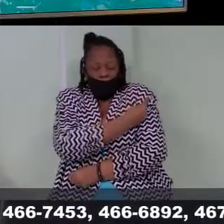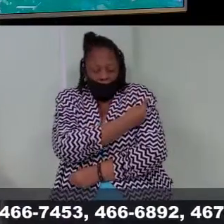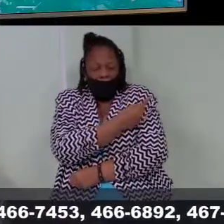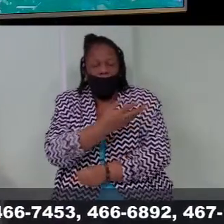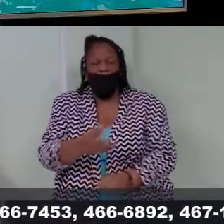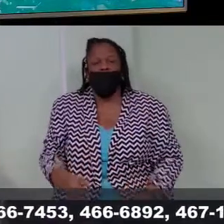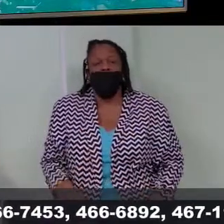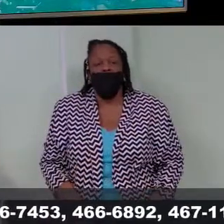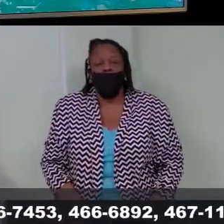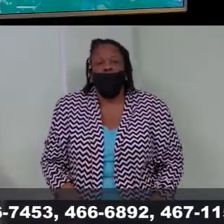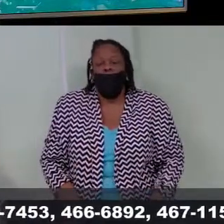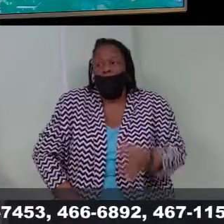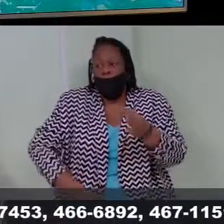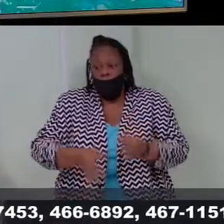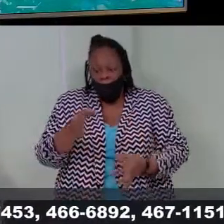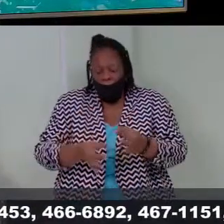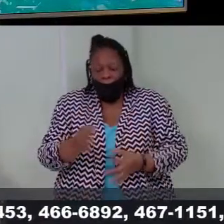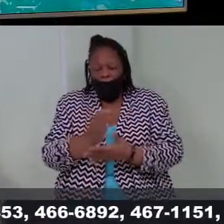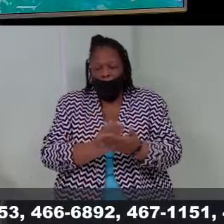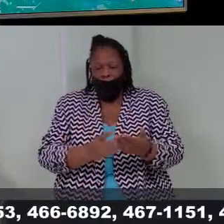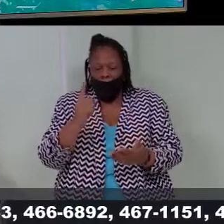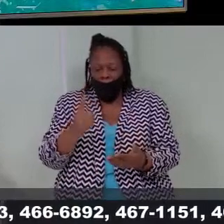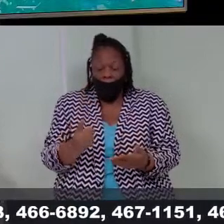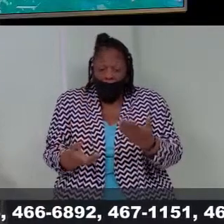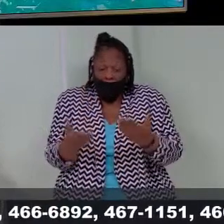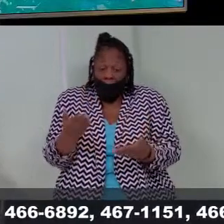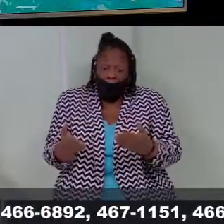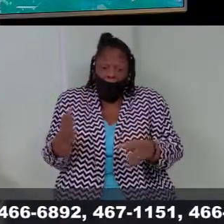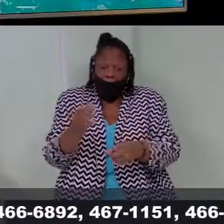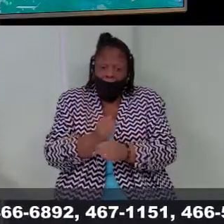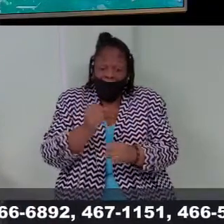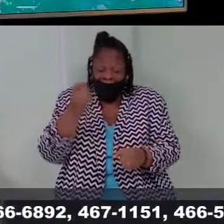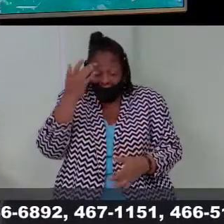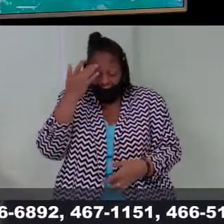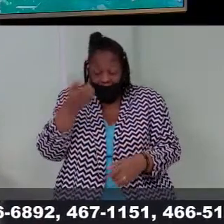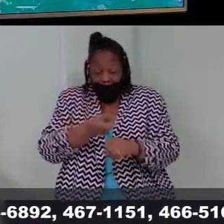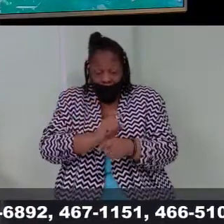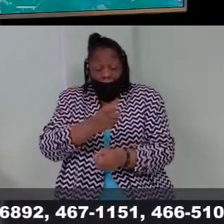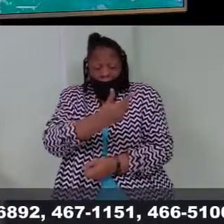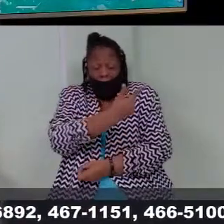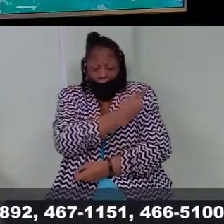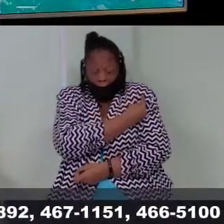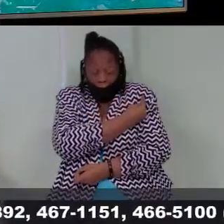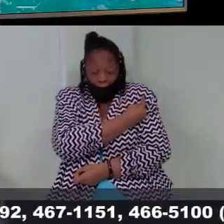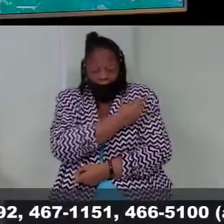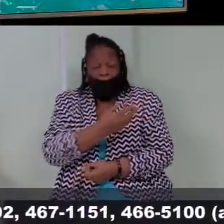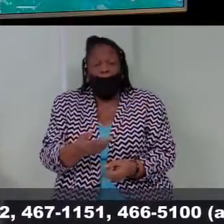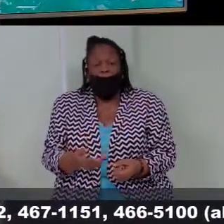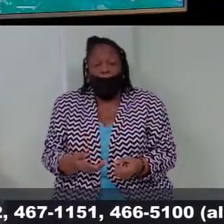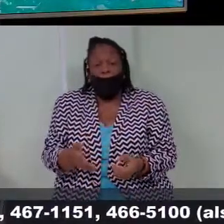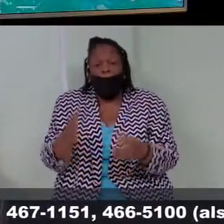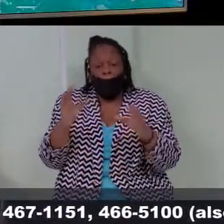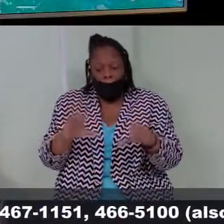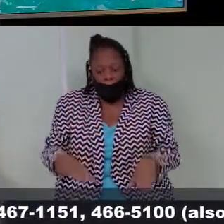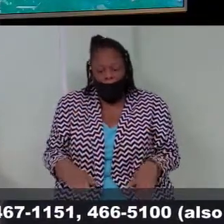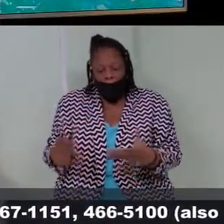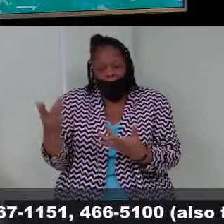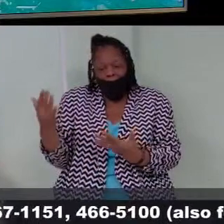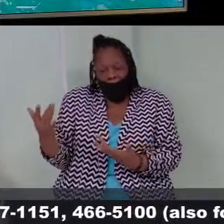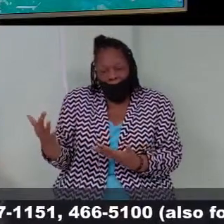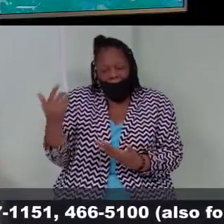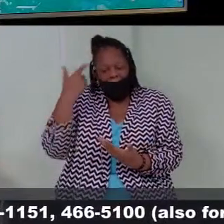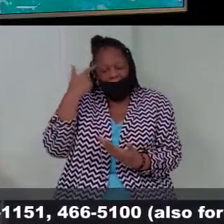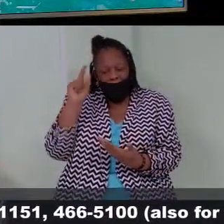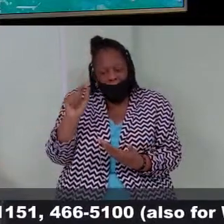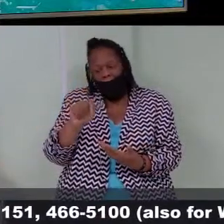made available, or to ensure all frontline workers are vaccinated with